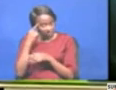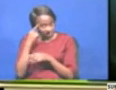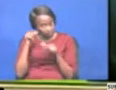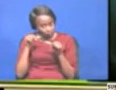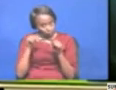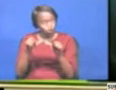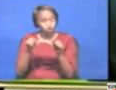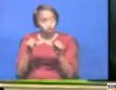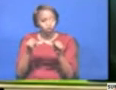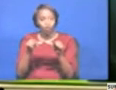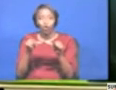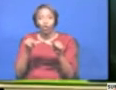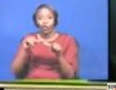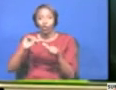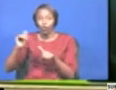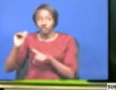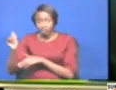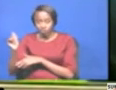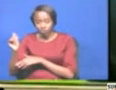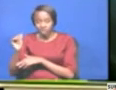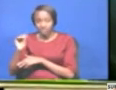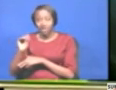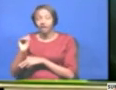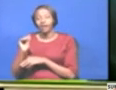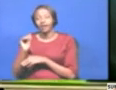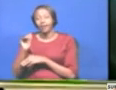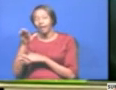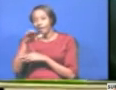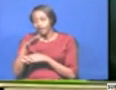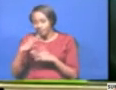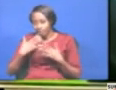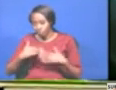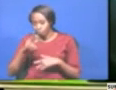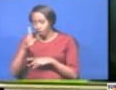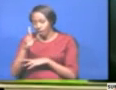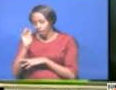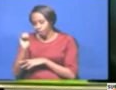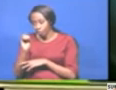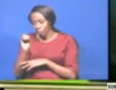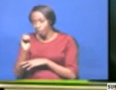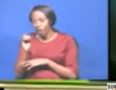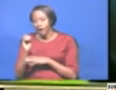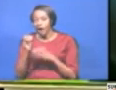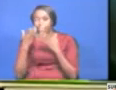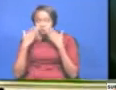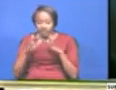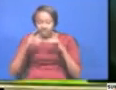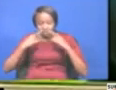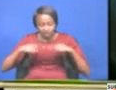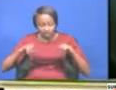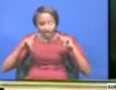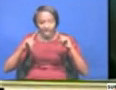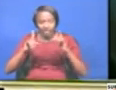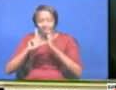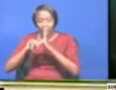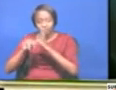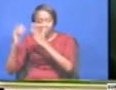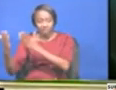returning officers are finalizing those declarations. And once they are done, then they bring us the results